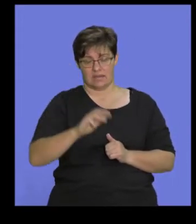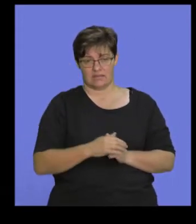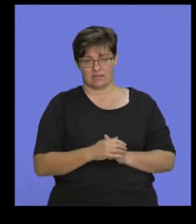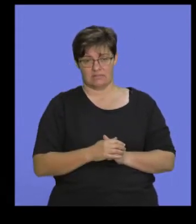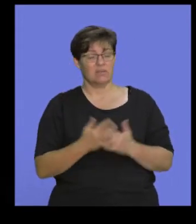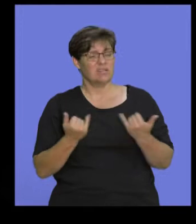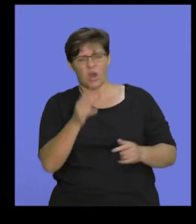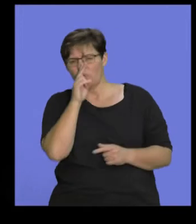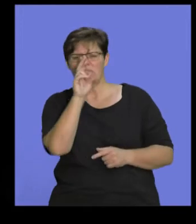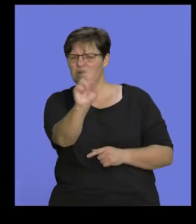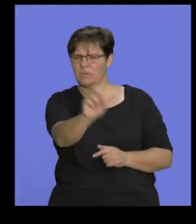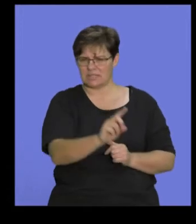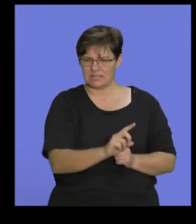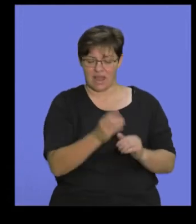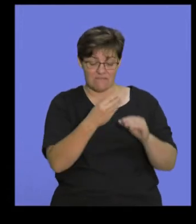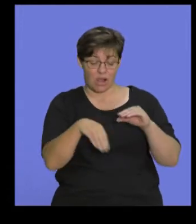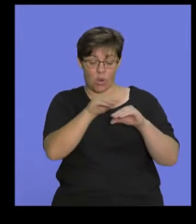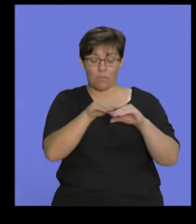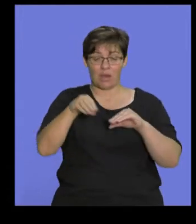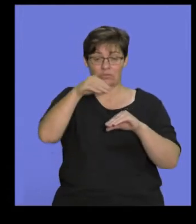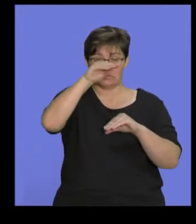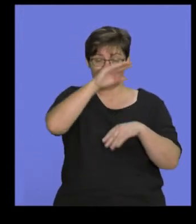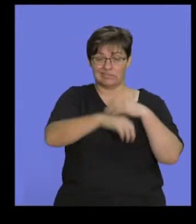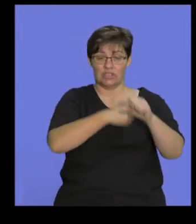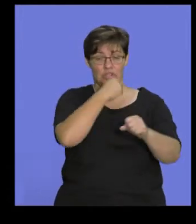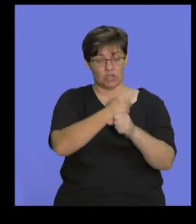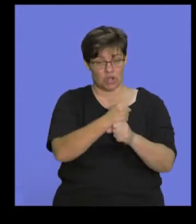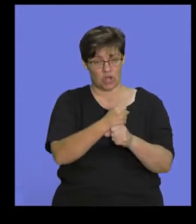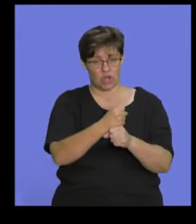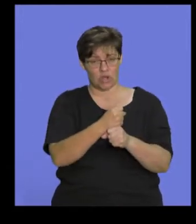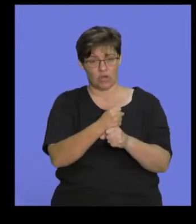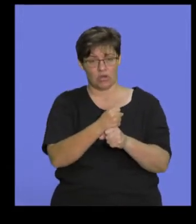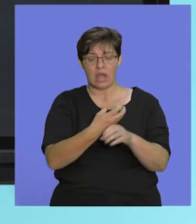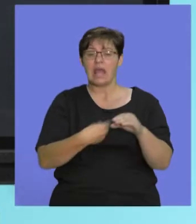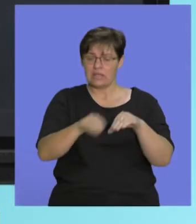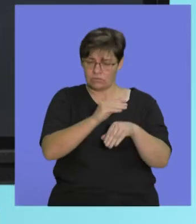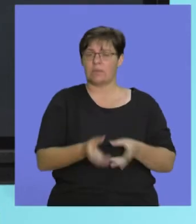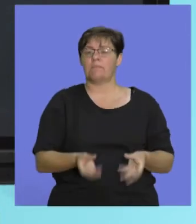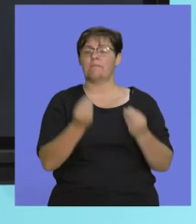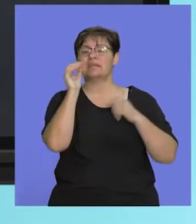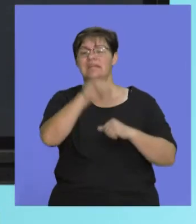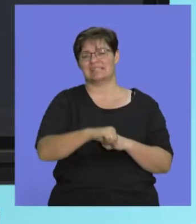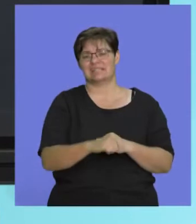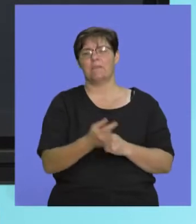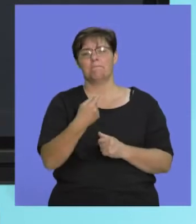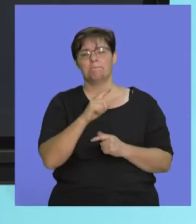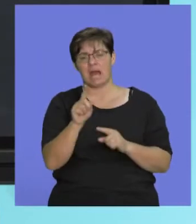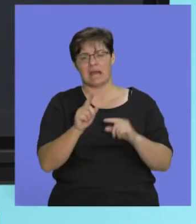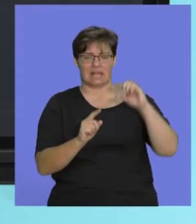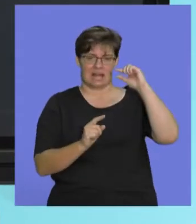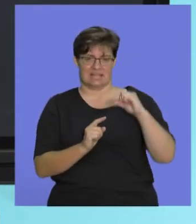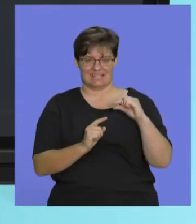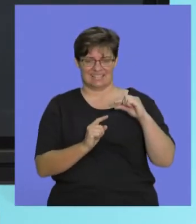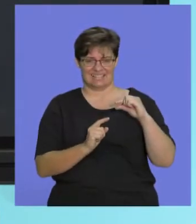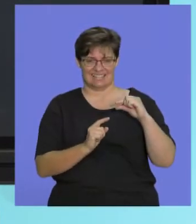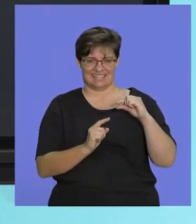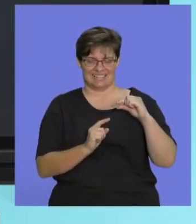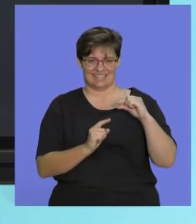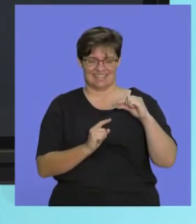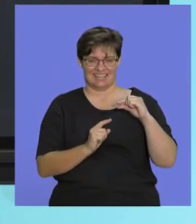7,449. So you can see that if it is compounded annually, you still get interest, but it's a little